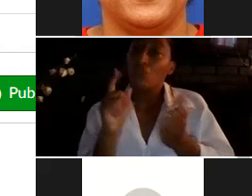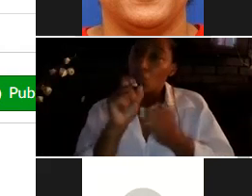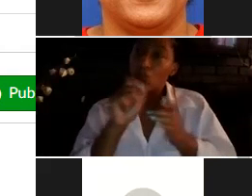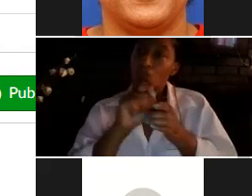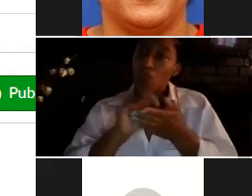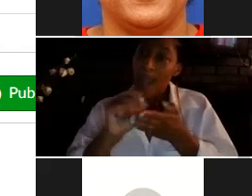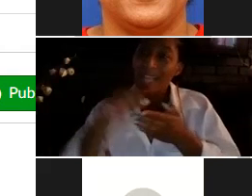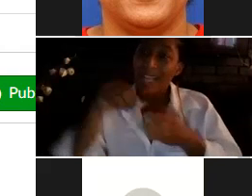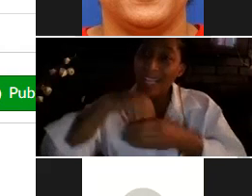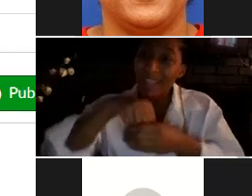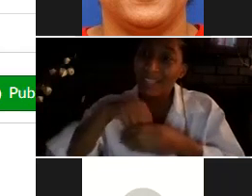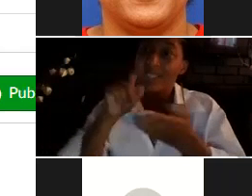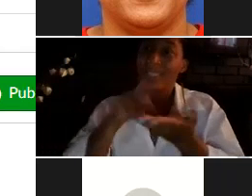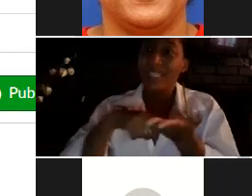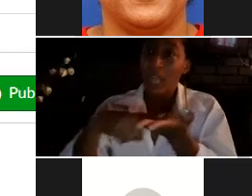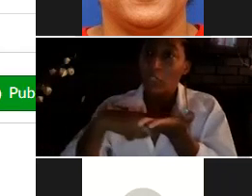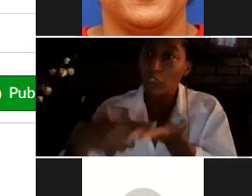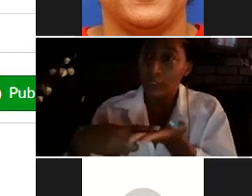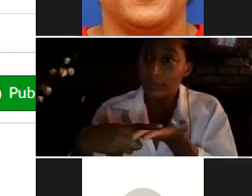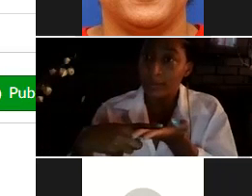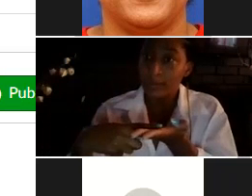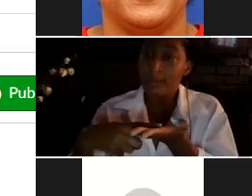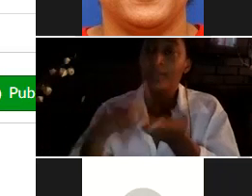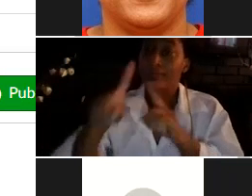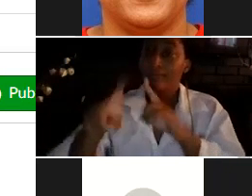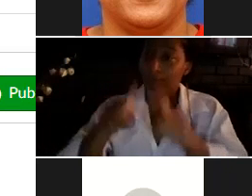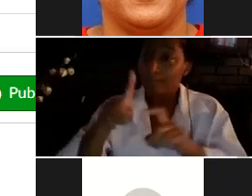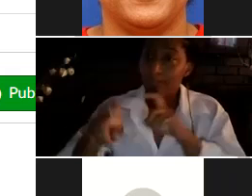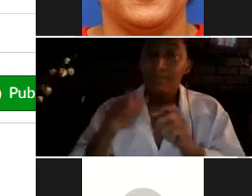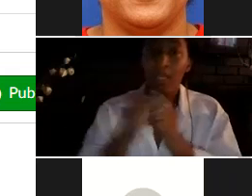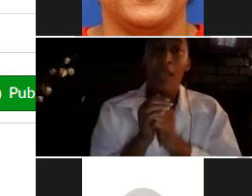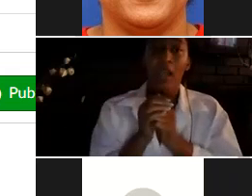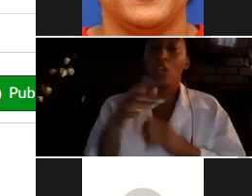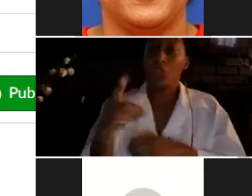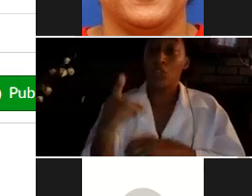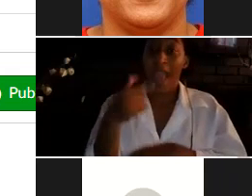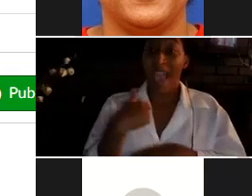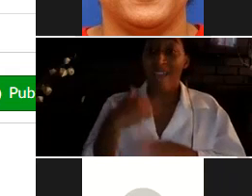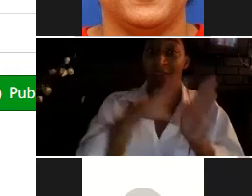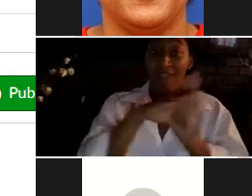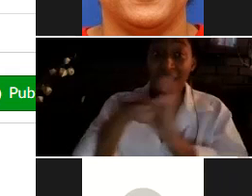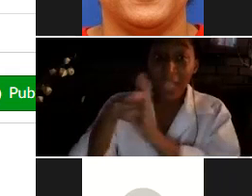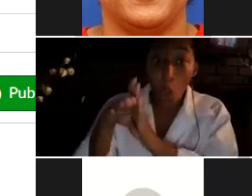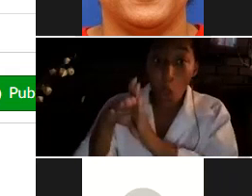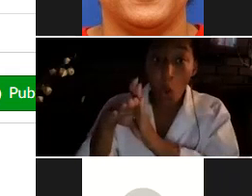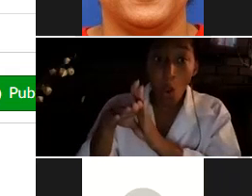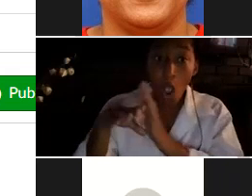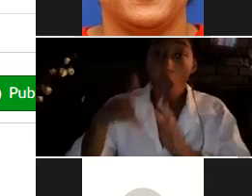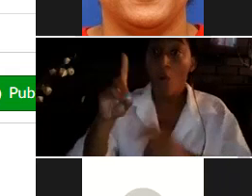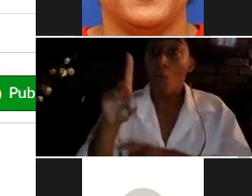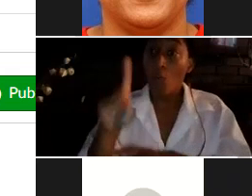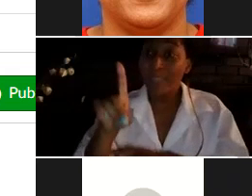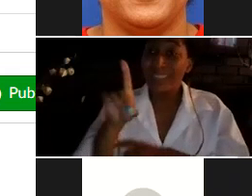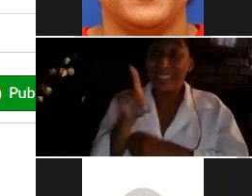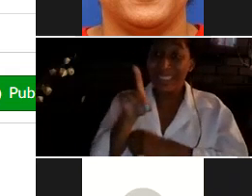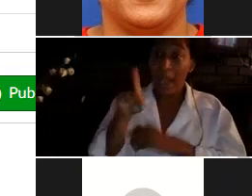some videos on 1D motion and free fall. And then we're going to watch this motion graph videos here shortly. But what I